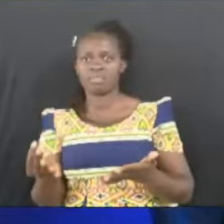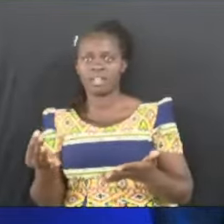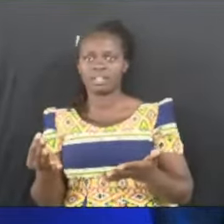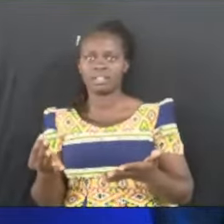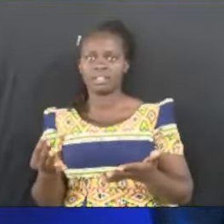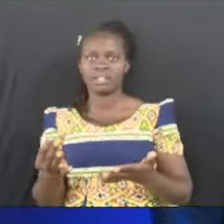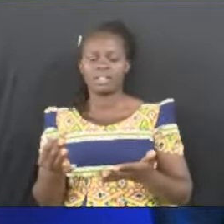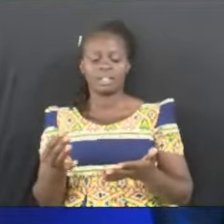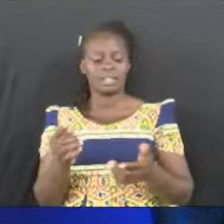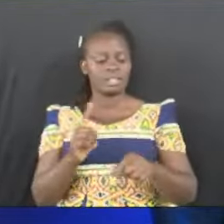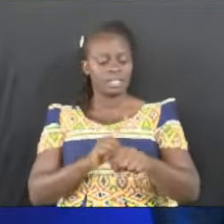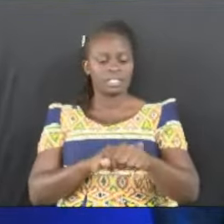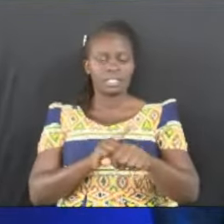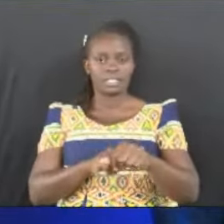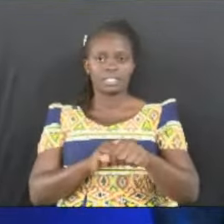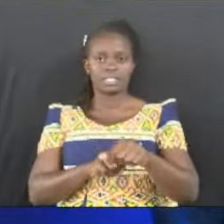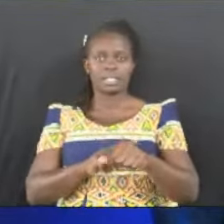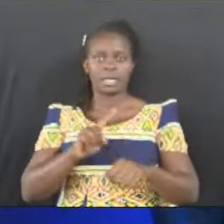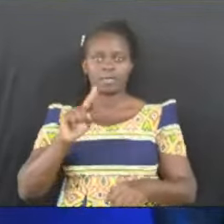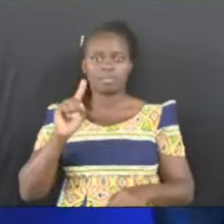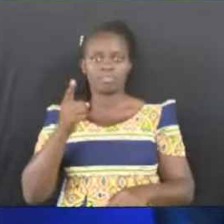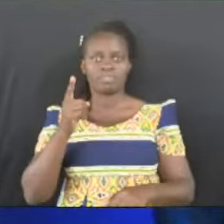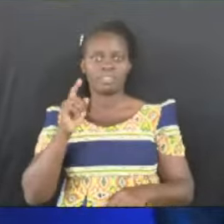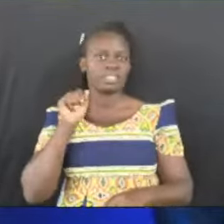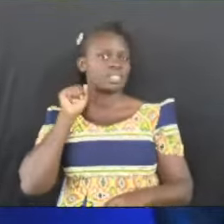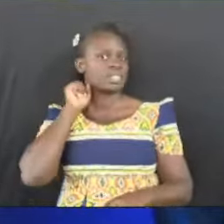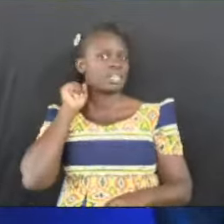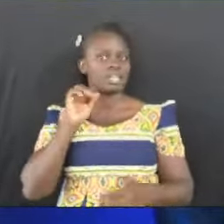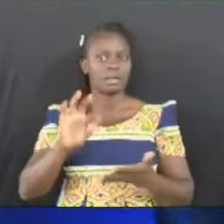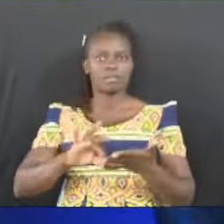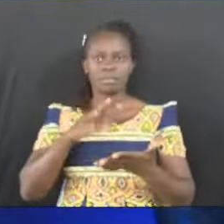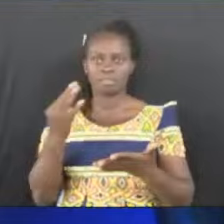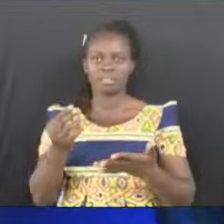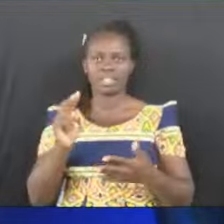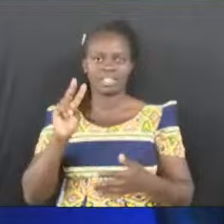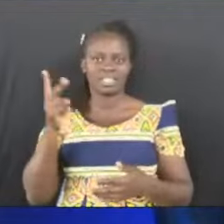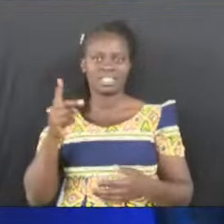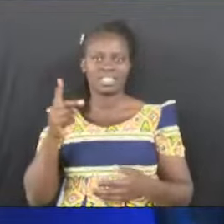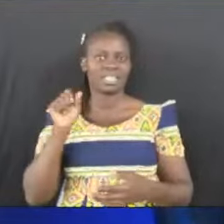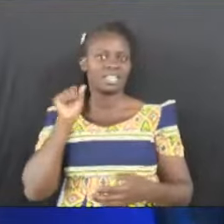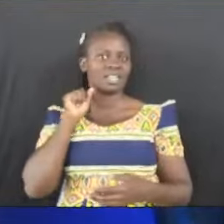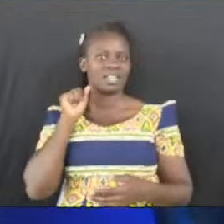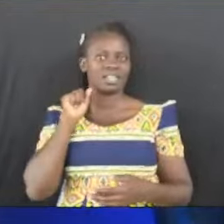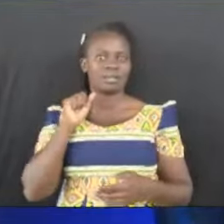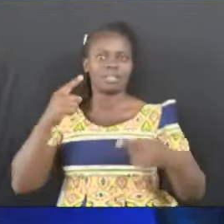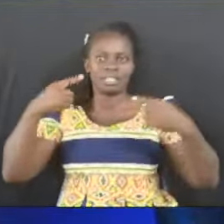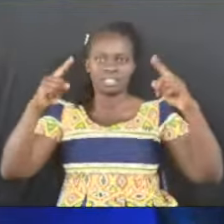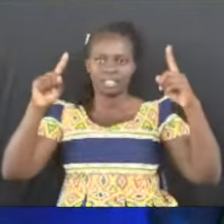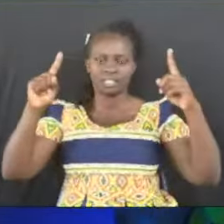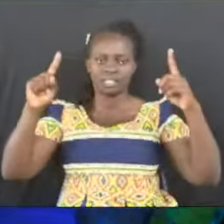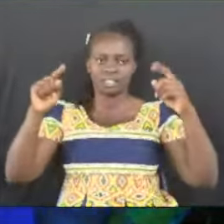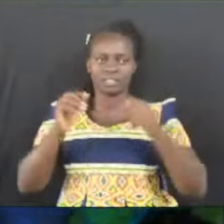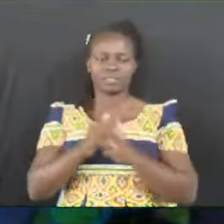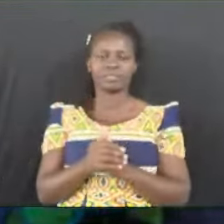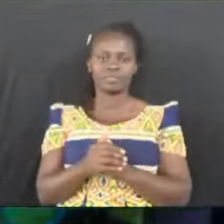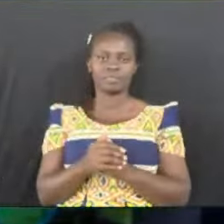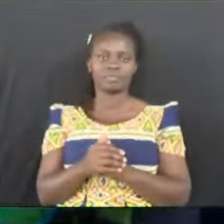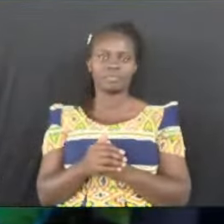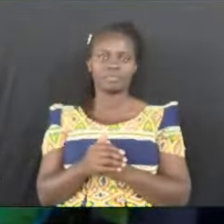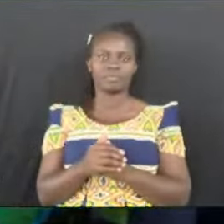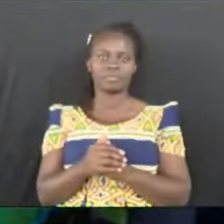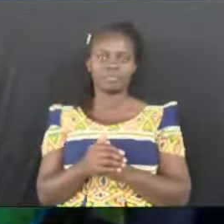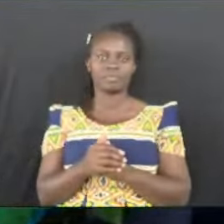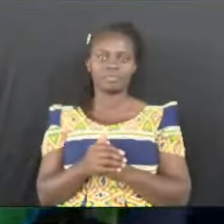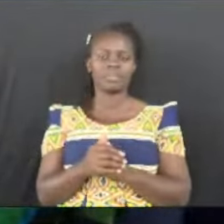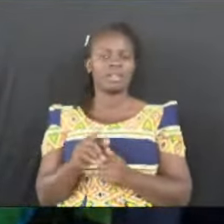victorious. Now, not only the second Adam, he is also the